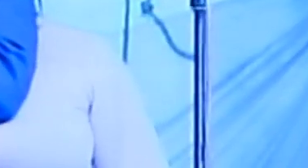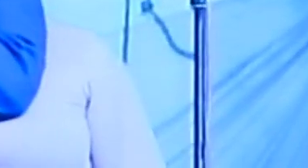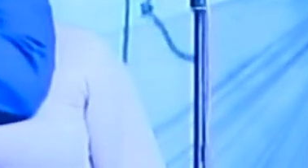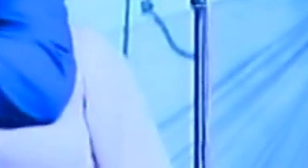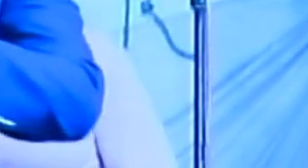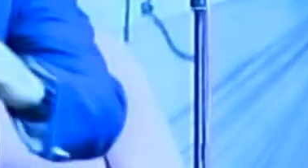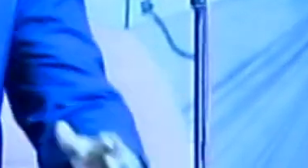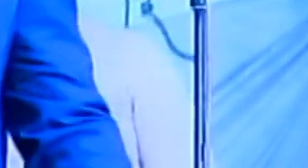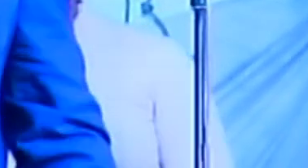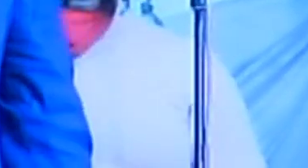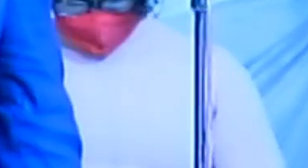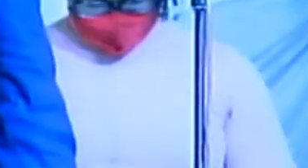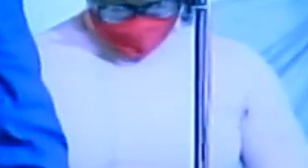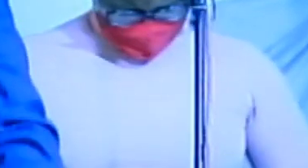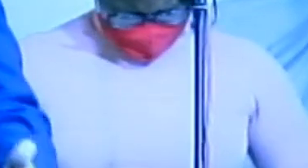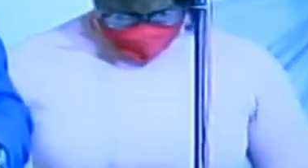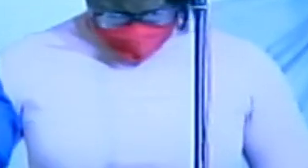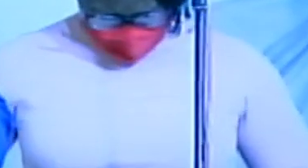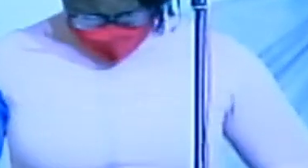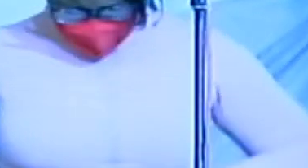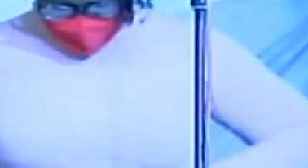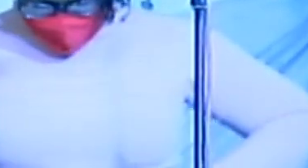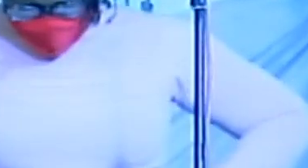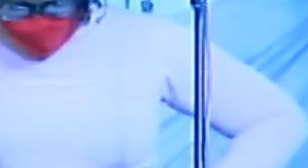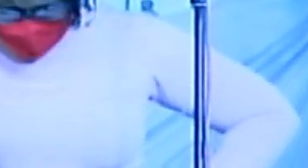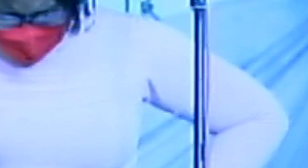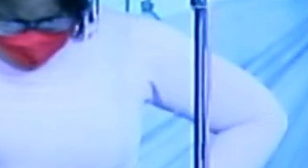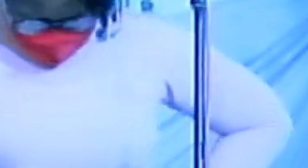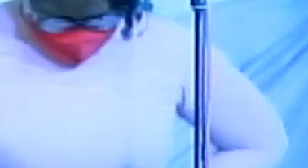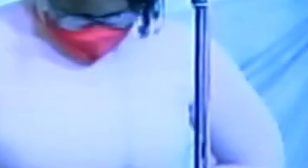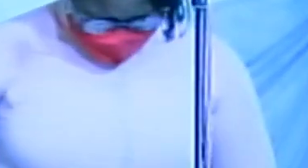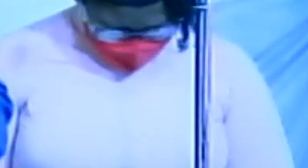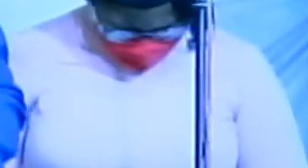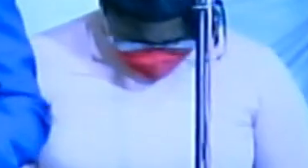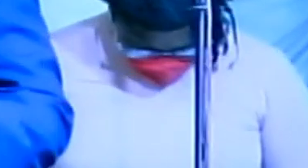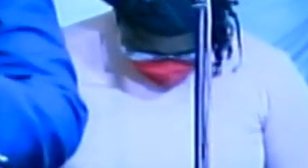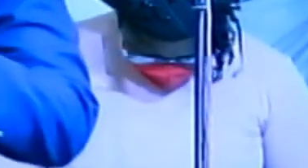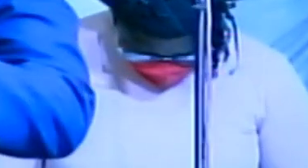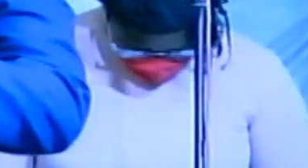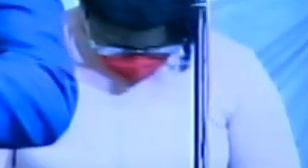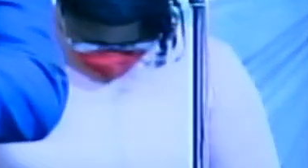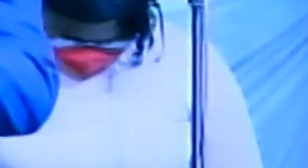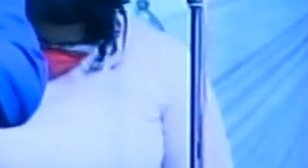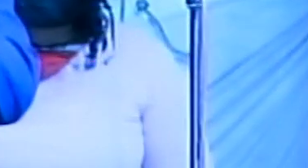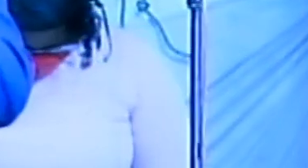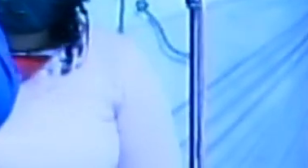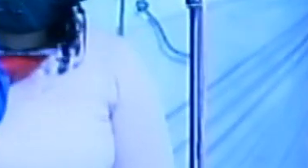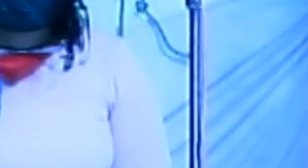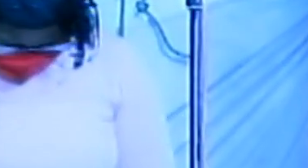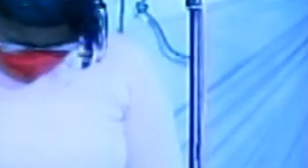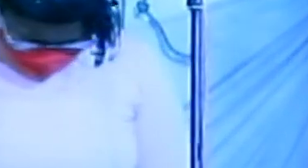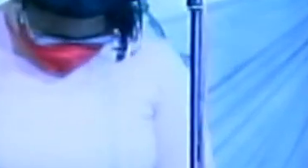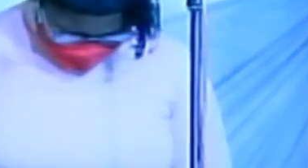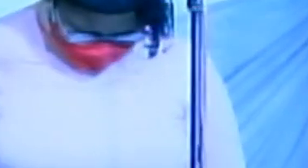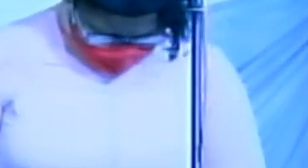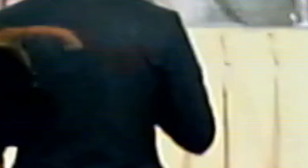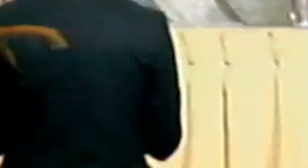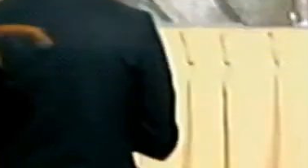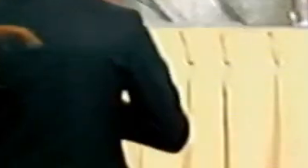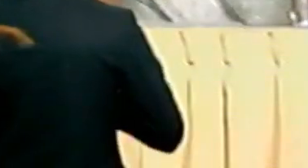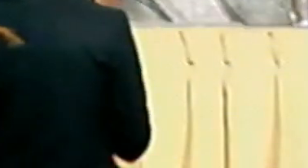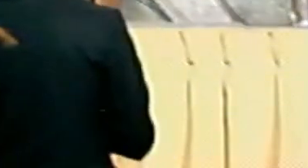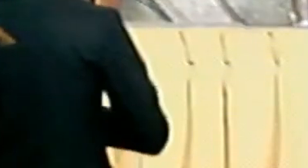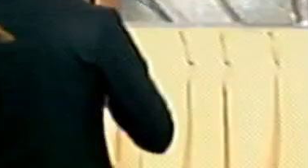will grow strangely dim, Lord Jesus. Great God, I pray that you touch every visitor here